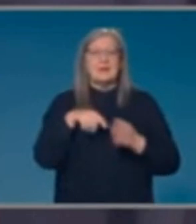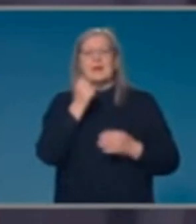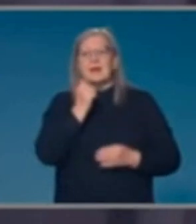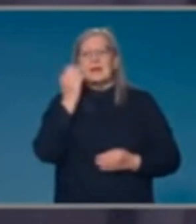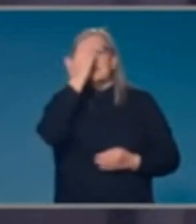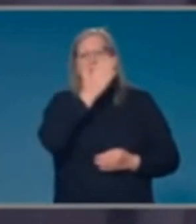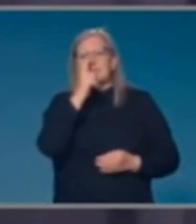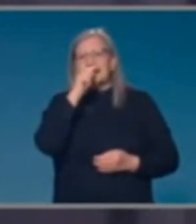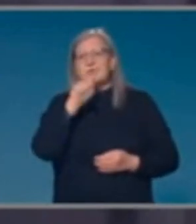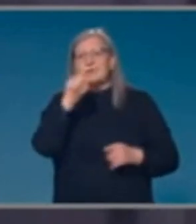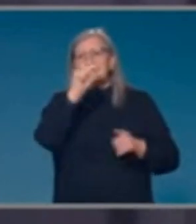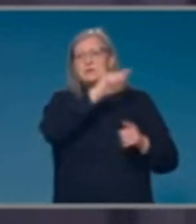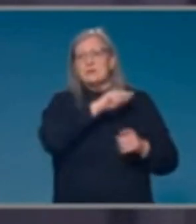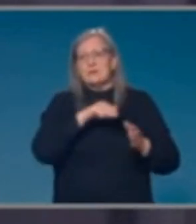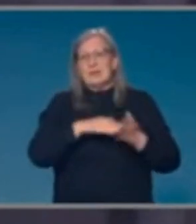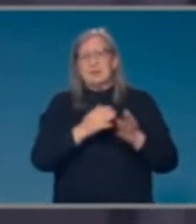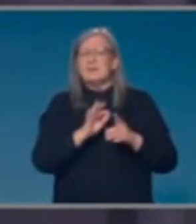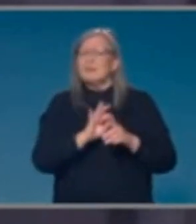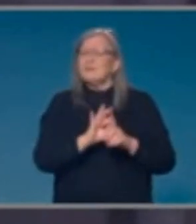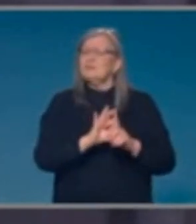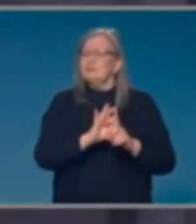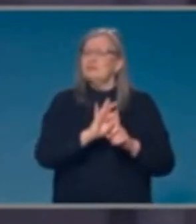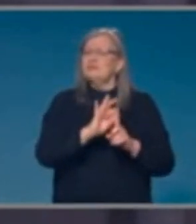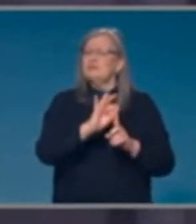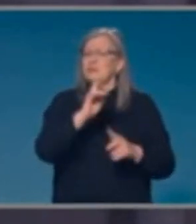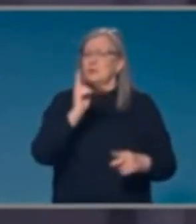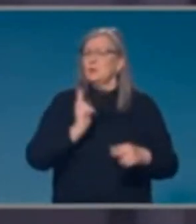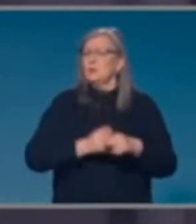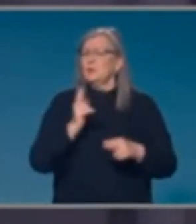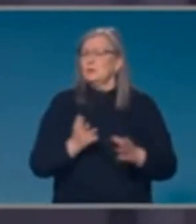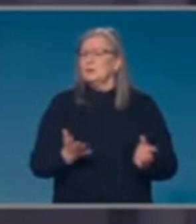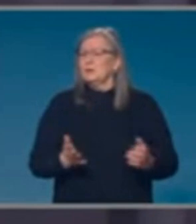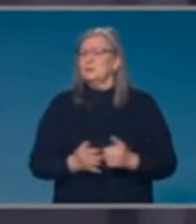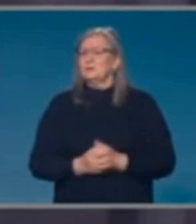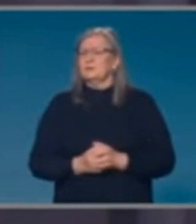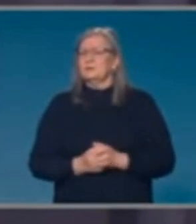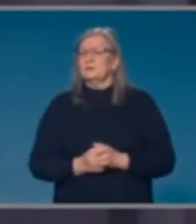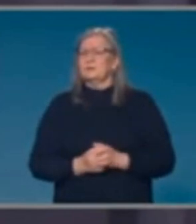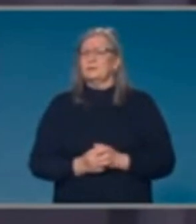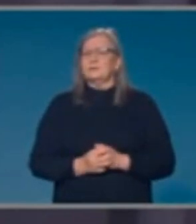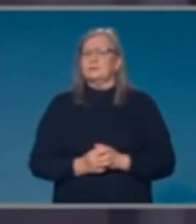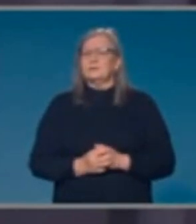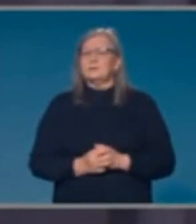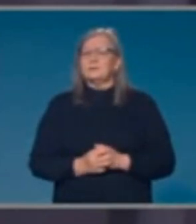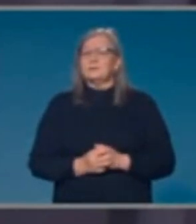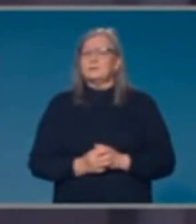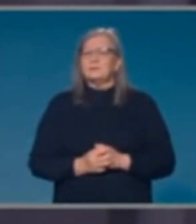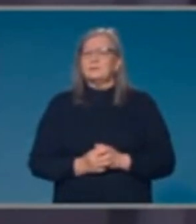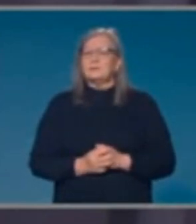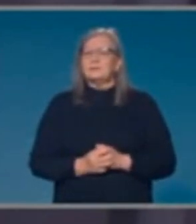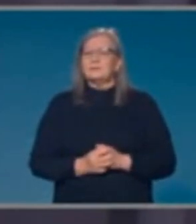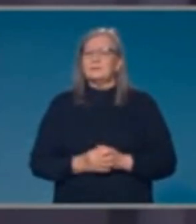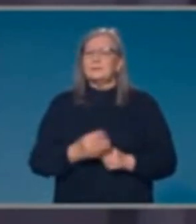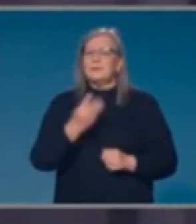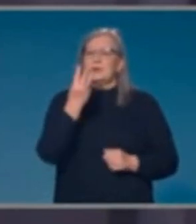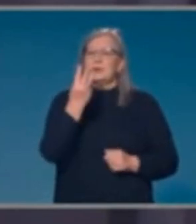being turned around remarkably quickly. So on any given day, over 3% of the Indigenous population of